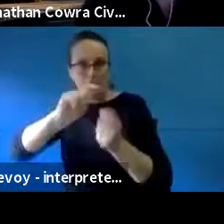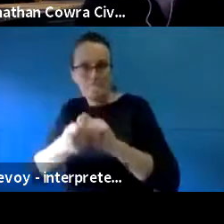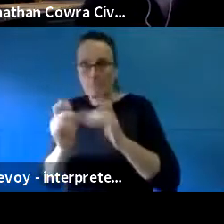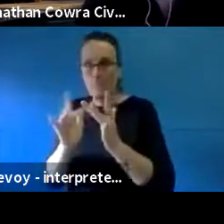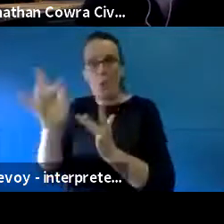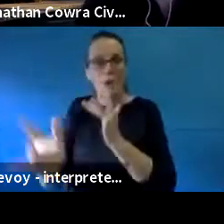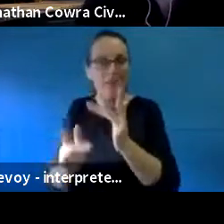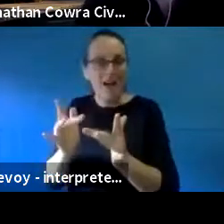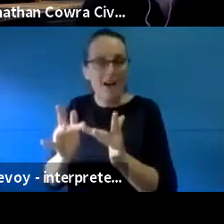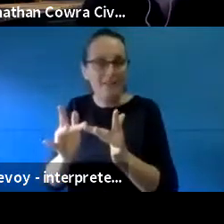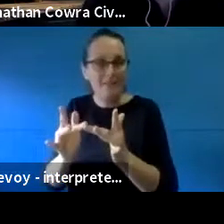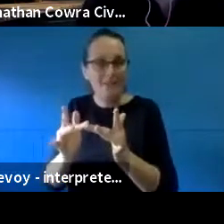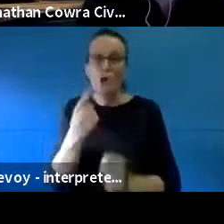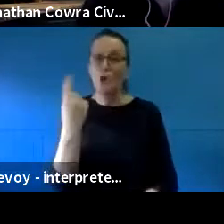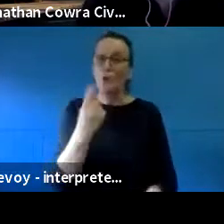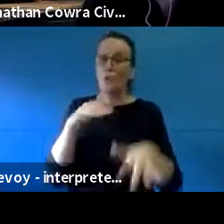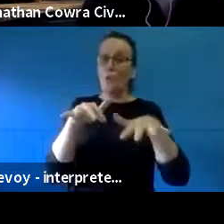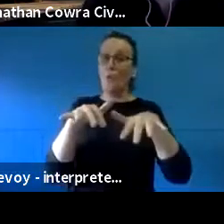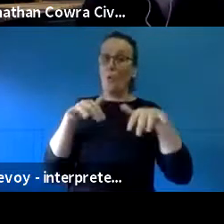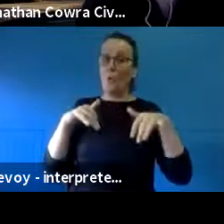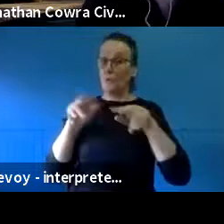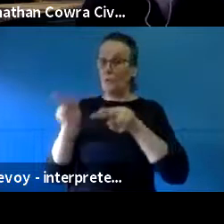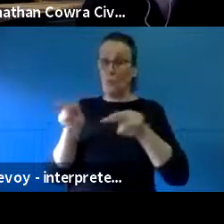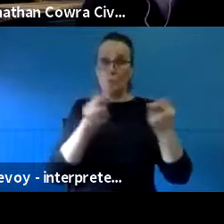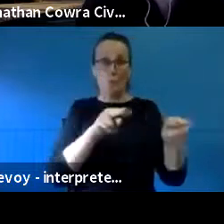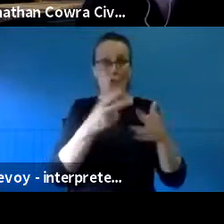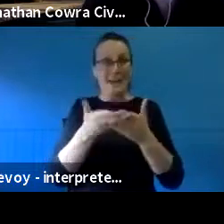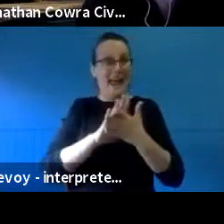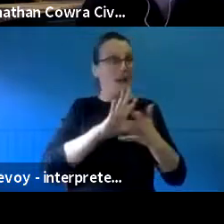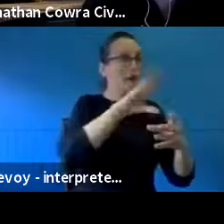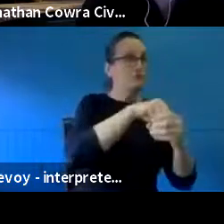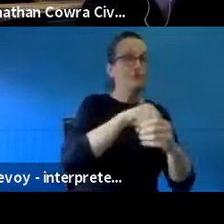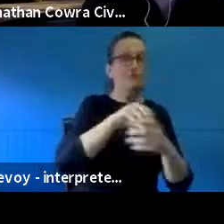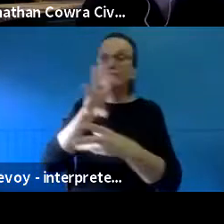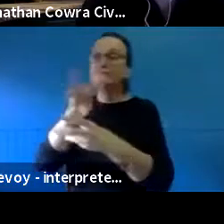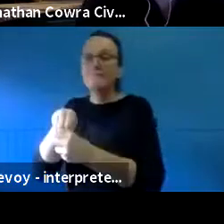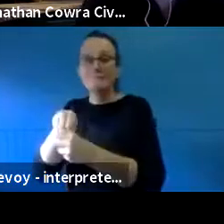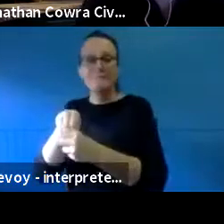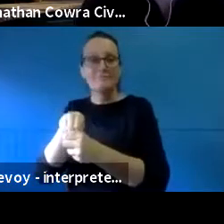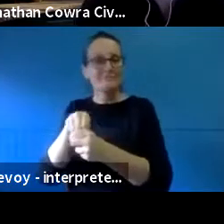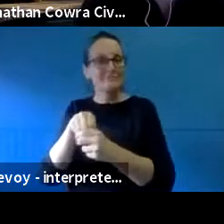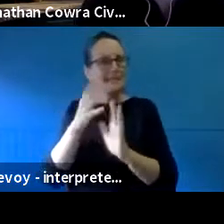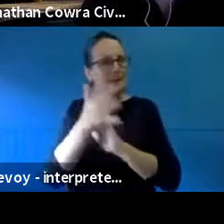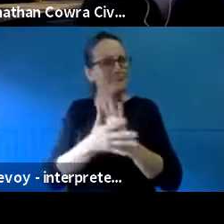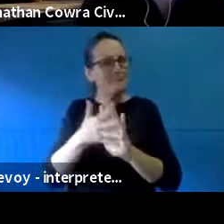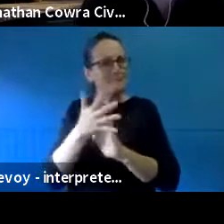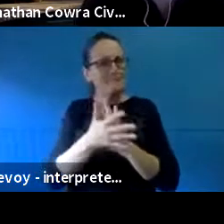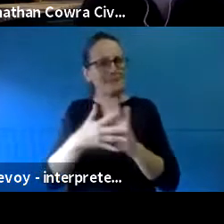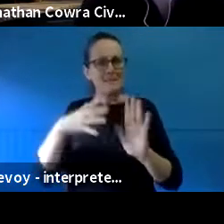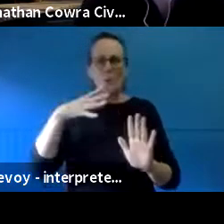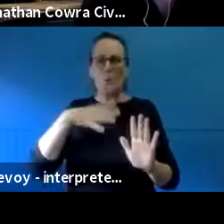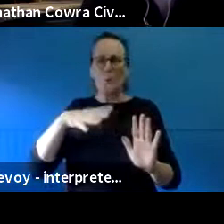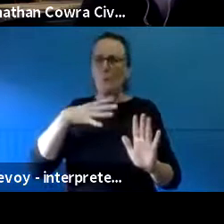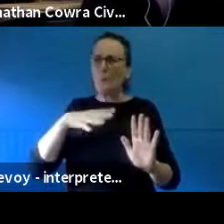audience sits and where the audience is participating with those pieces now is going to need another lens